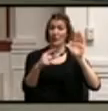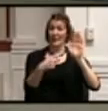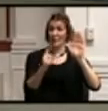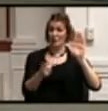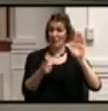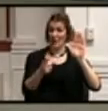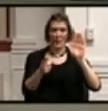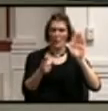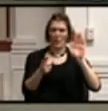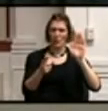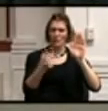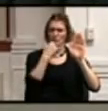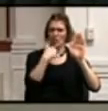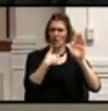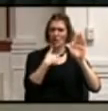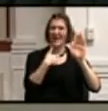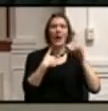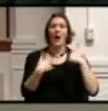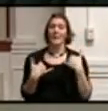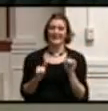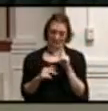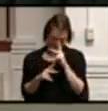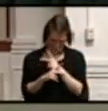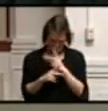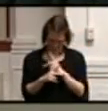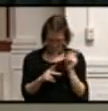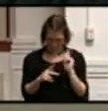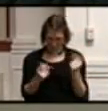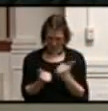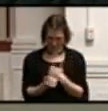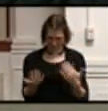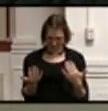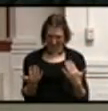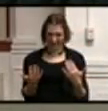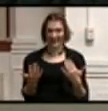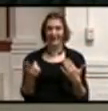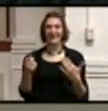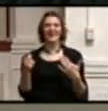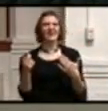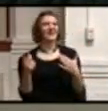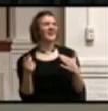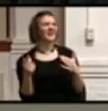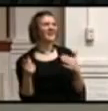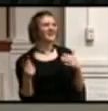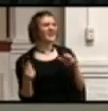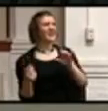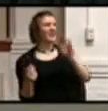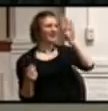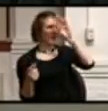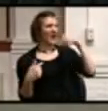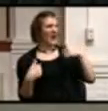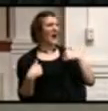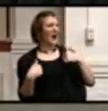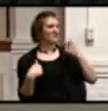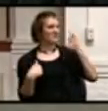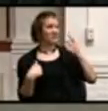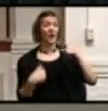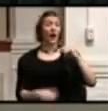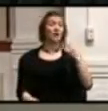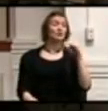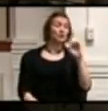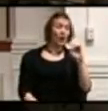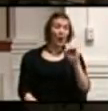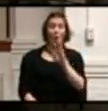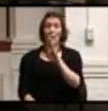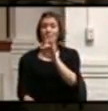main? I'm still trying to figure all this stuff out, too. And we are, too. I know. Joe and Bruce are the